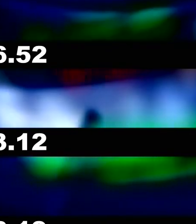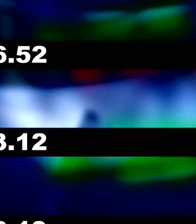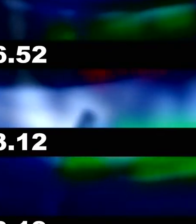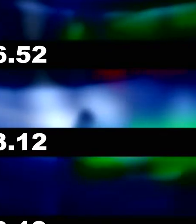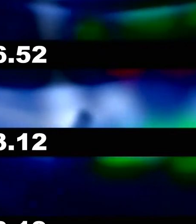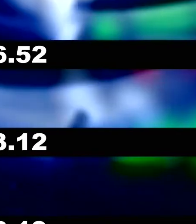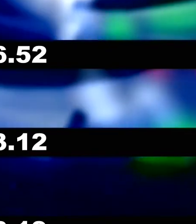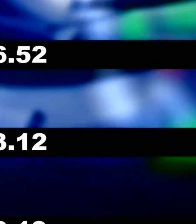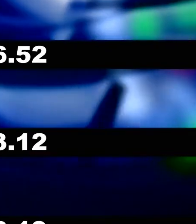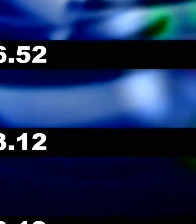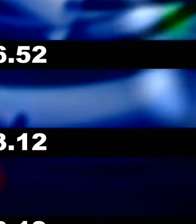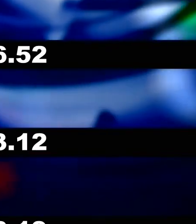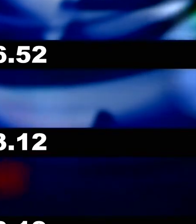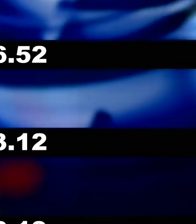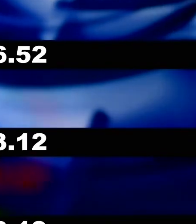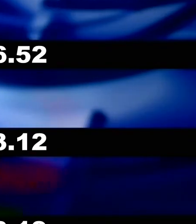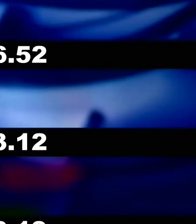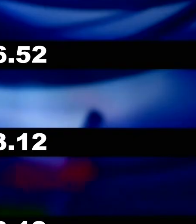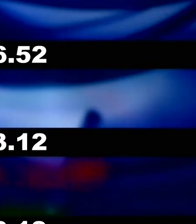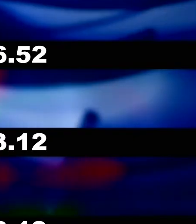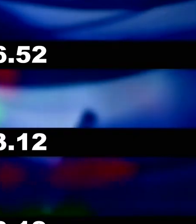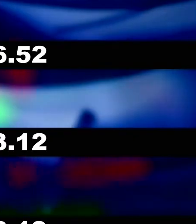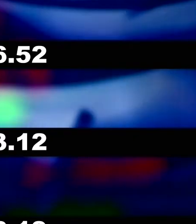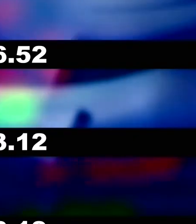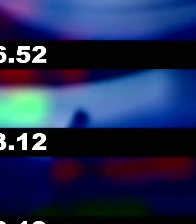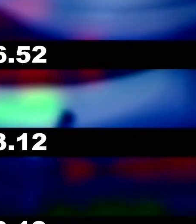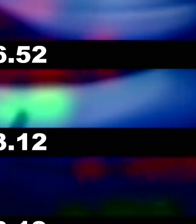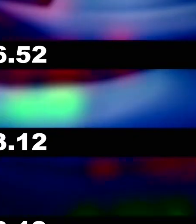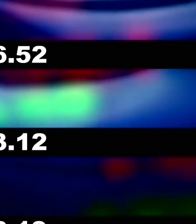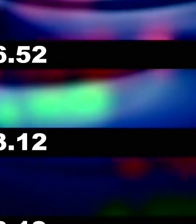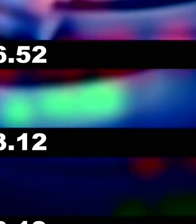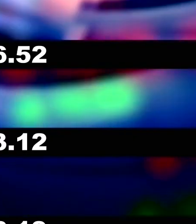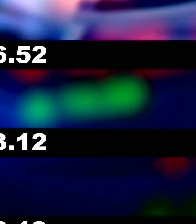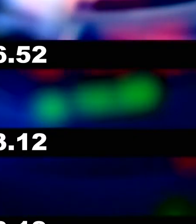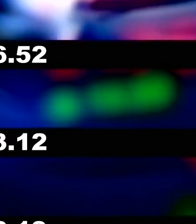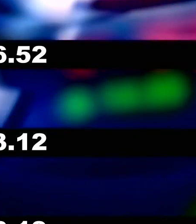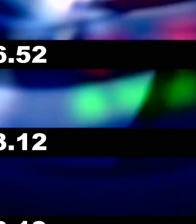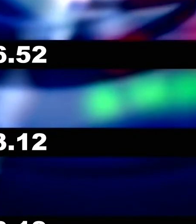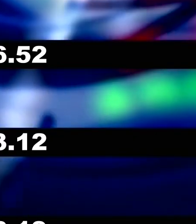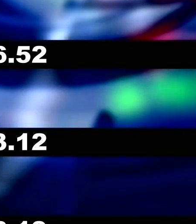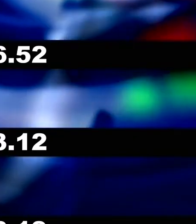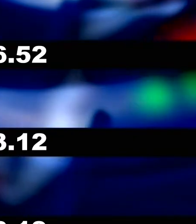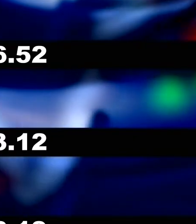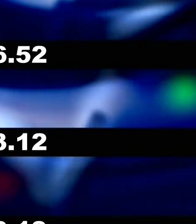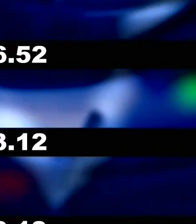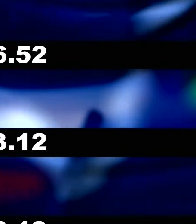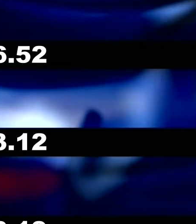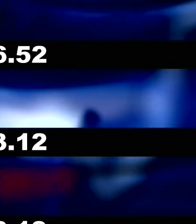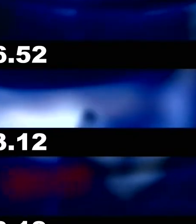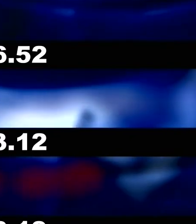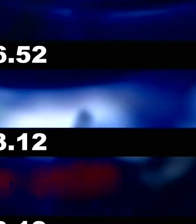In Trinidad and Tobago, JMMB Group Limited was the volume leader with